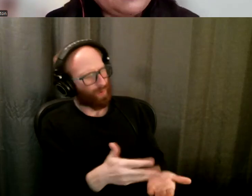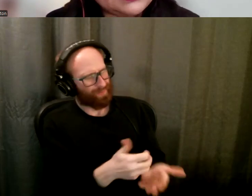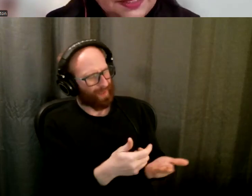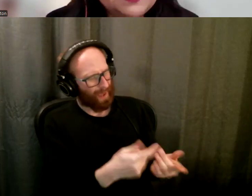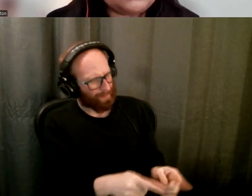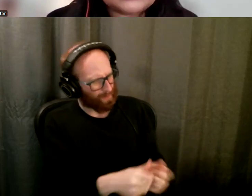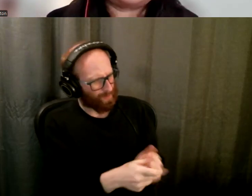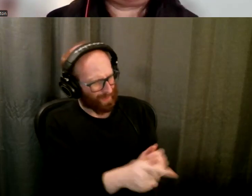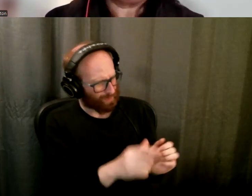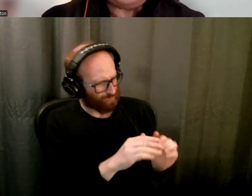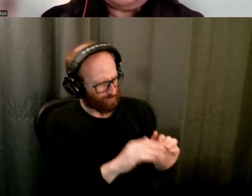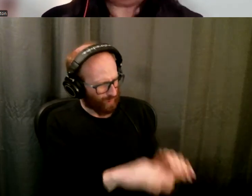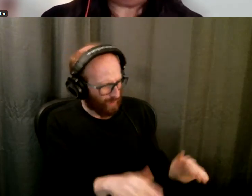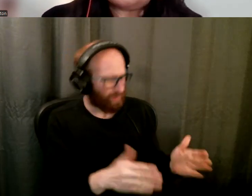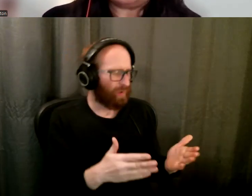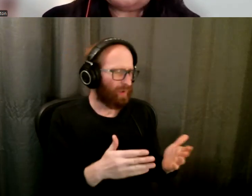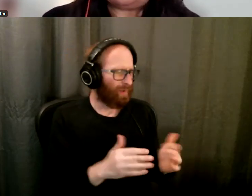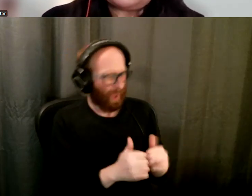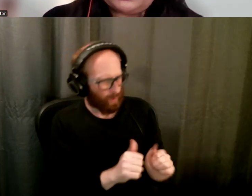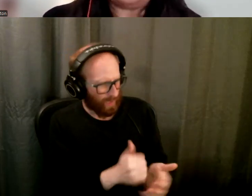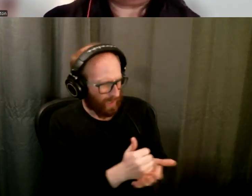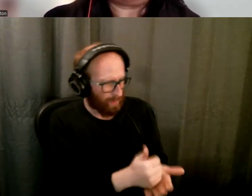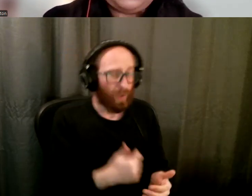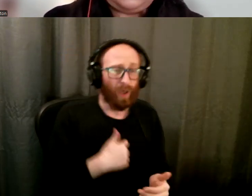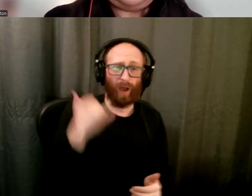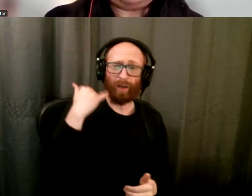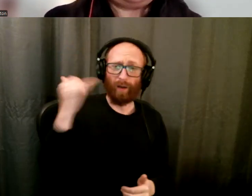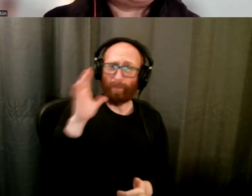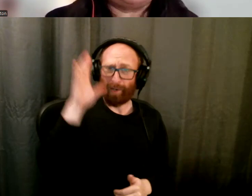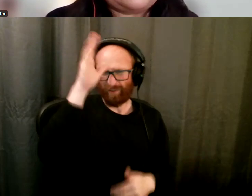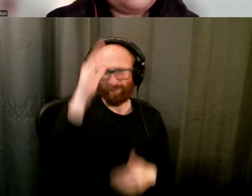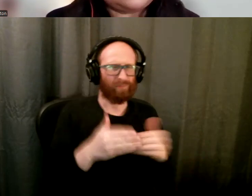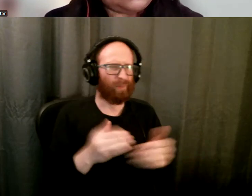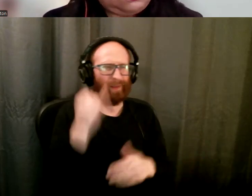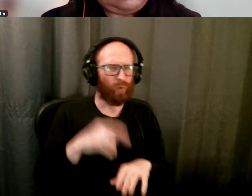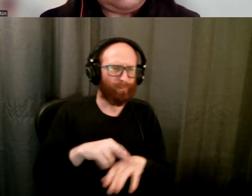call parents, even the ones that are referrals for aggression and